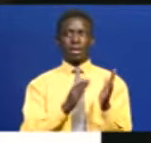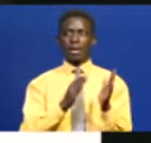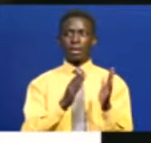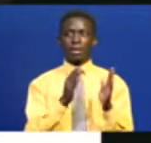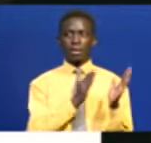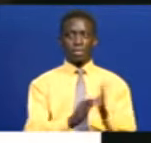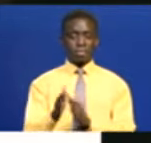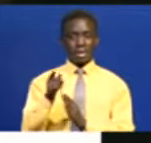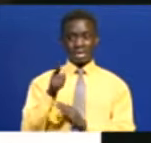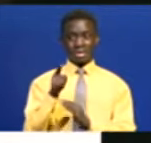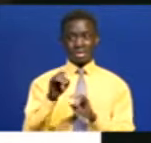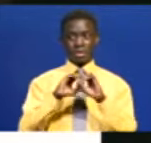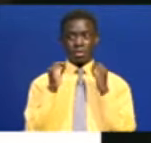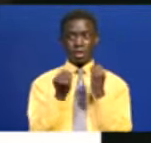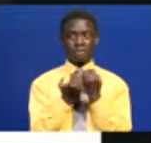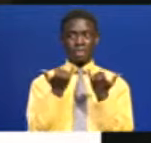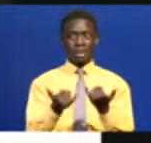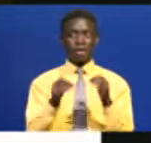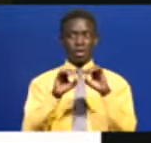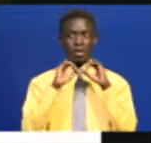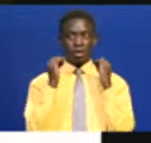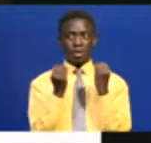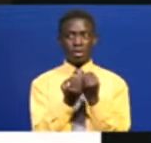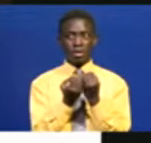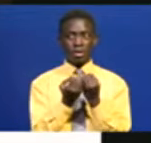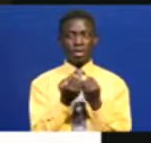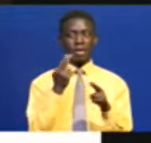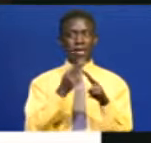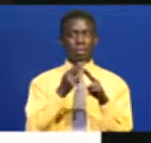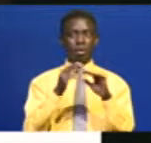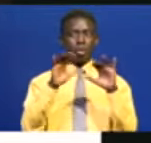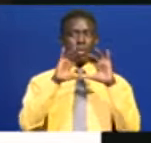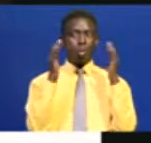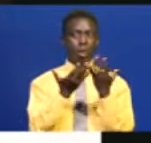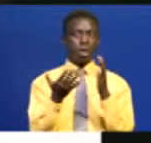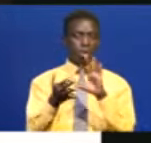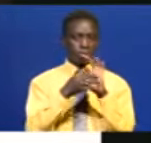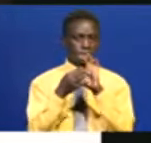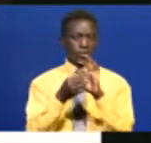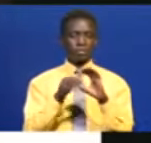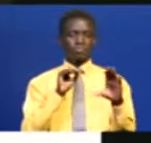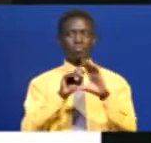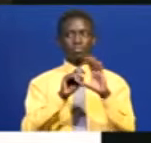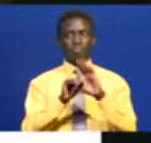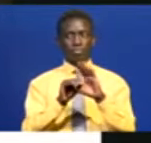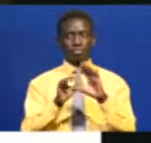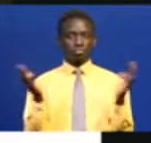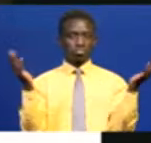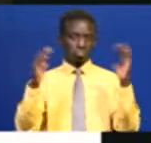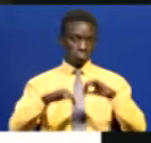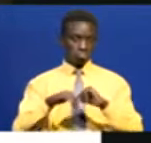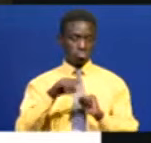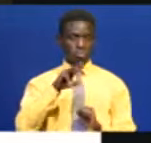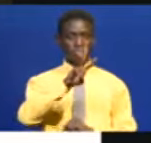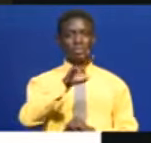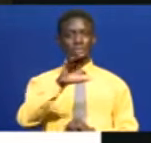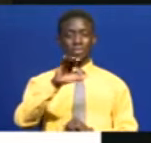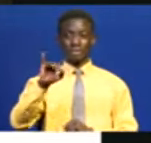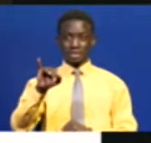this organization. The organization name for World Cooperation Industries Forum, WCI Forum, and the